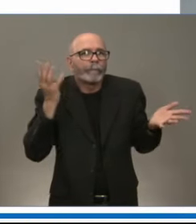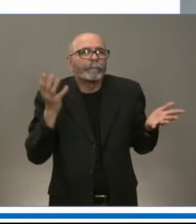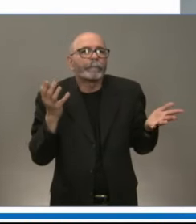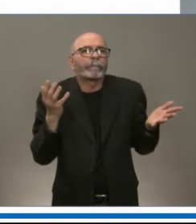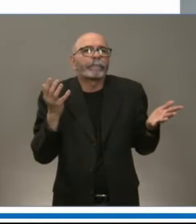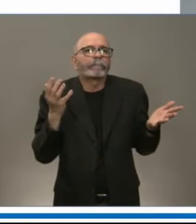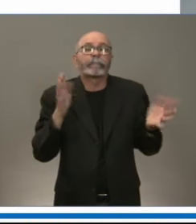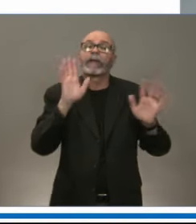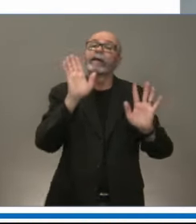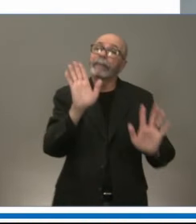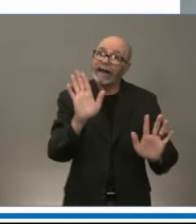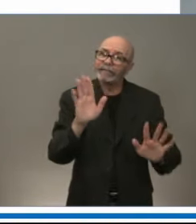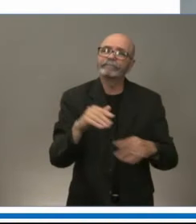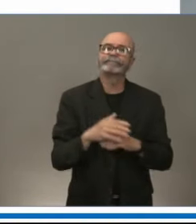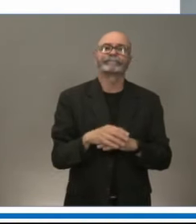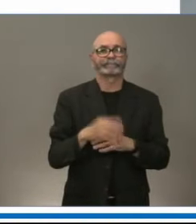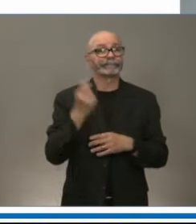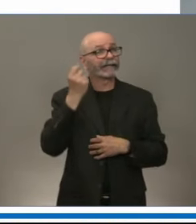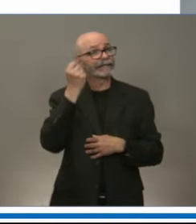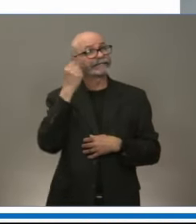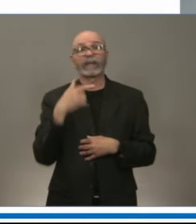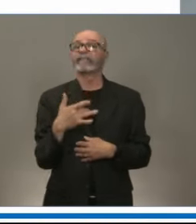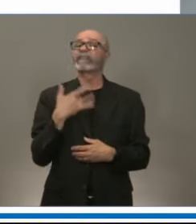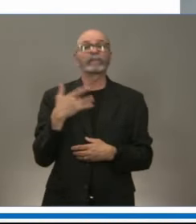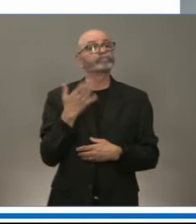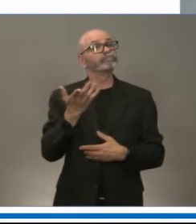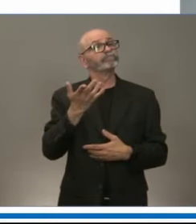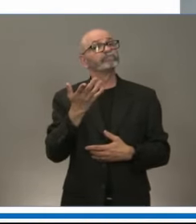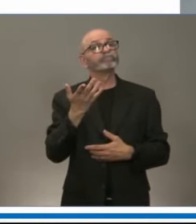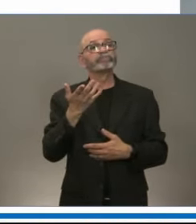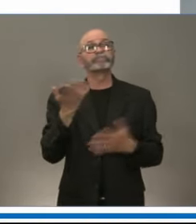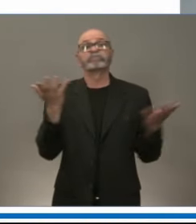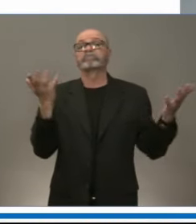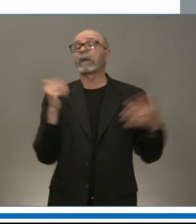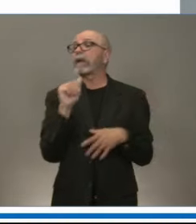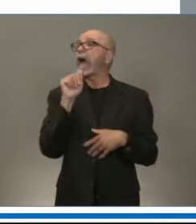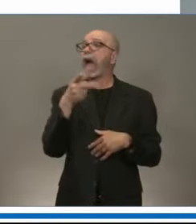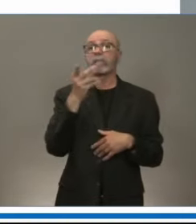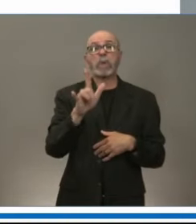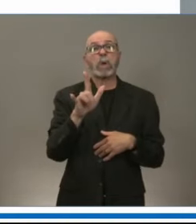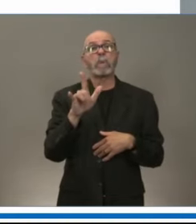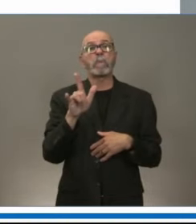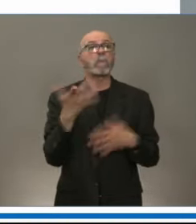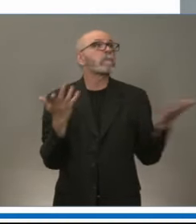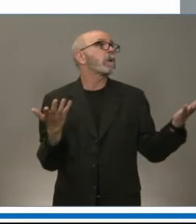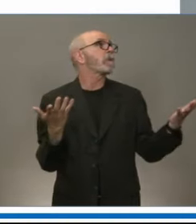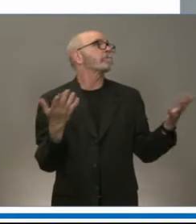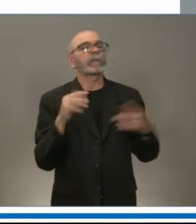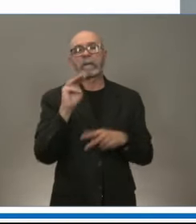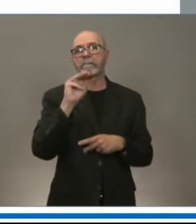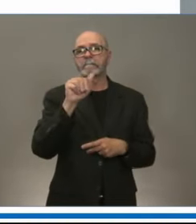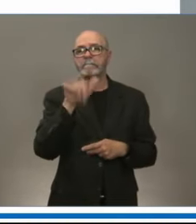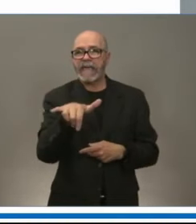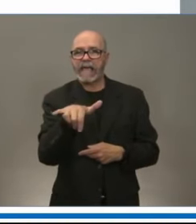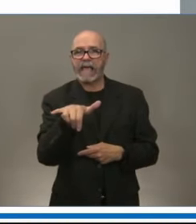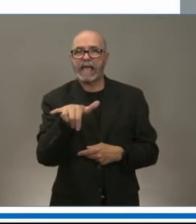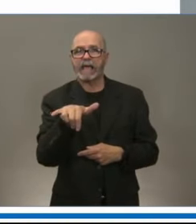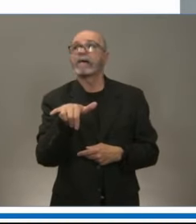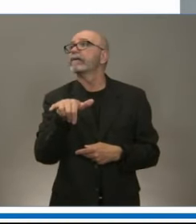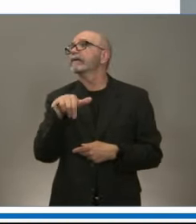be in this for April and into May, perhaps even into June. But if we can slow it down, spread it out, we can get through this